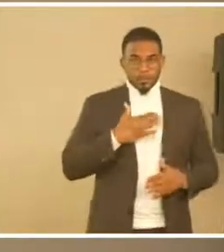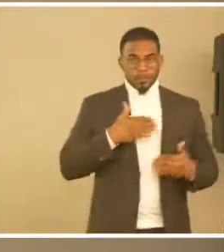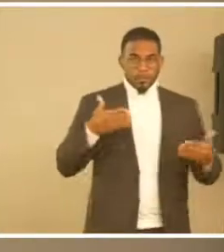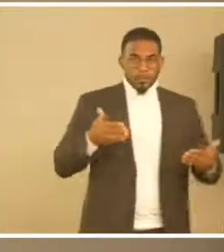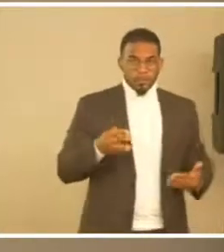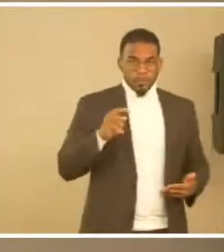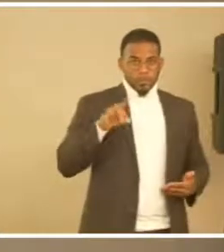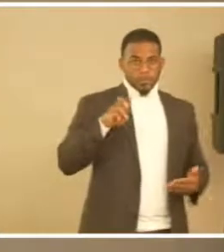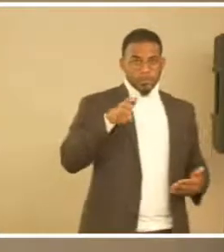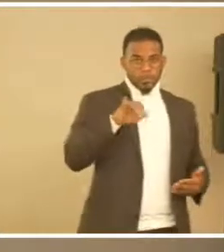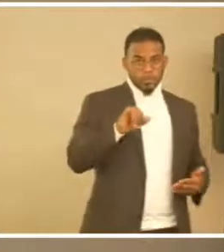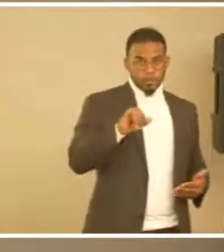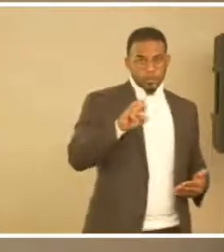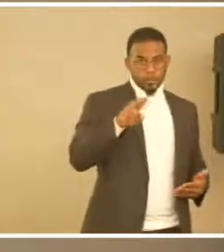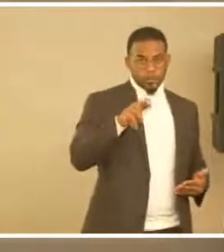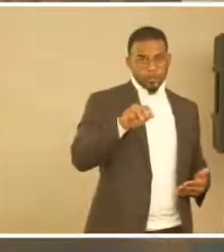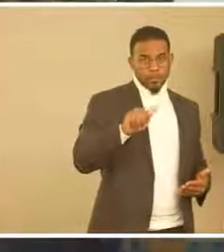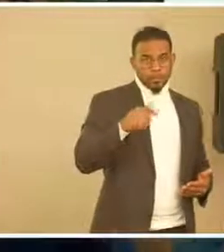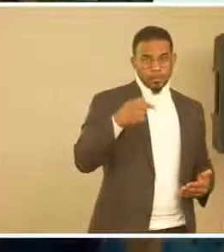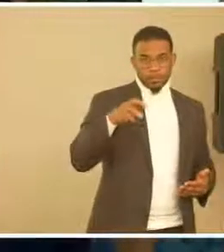Please welcome Maboula Soumahoro.